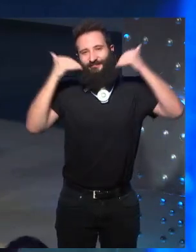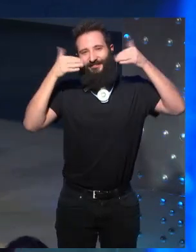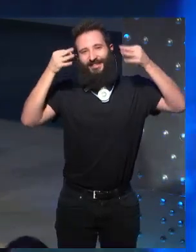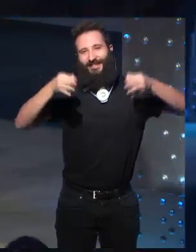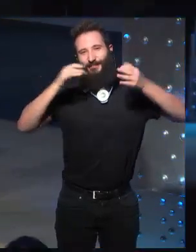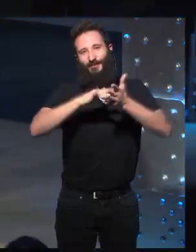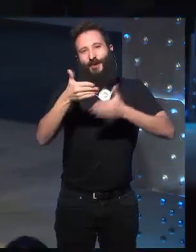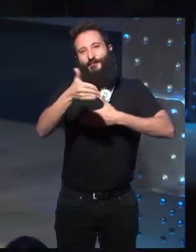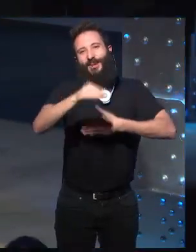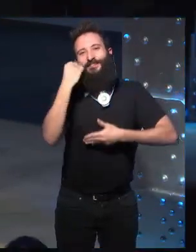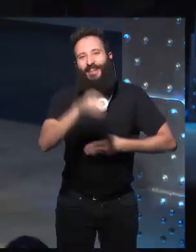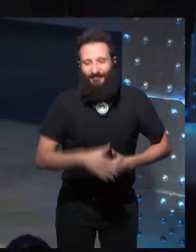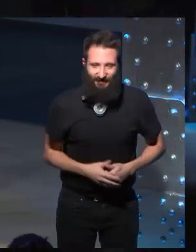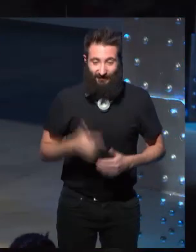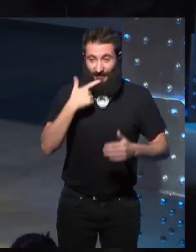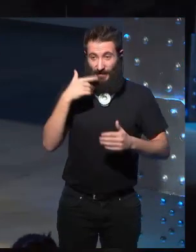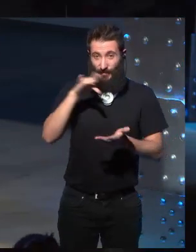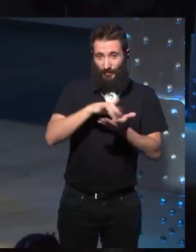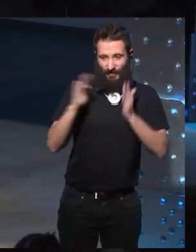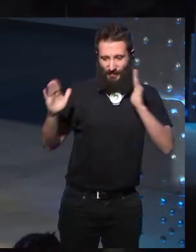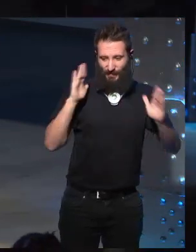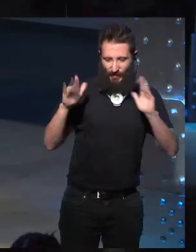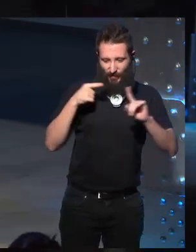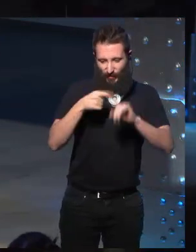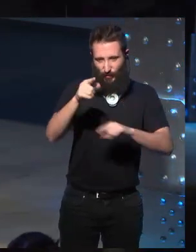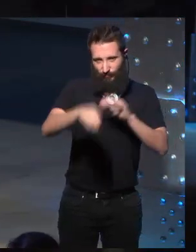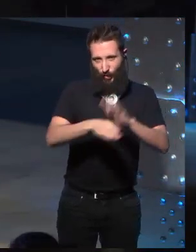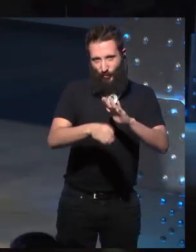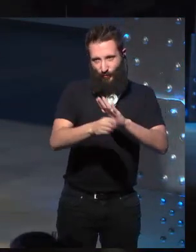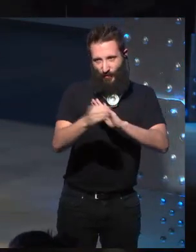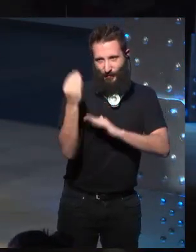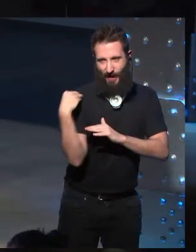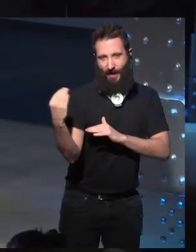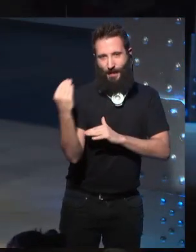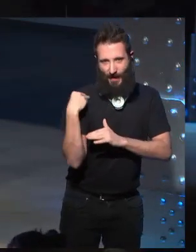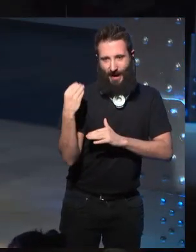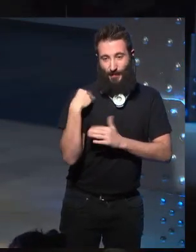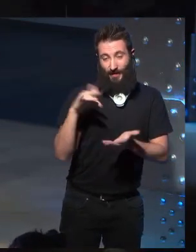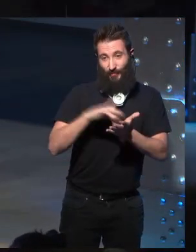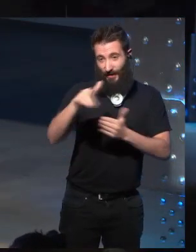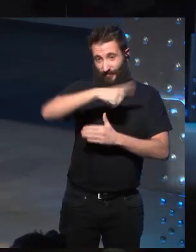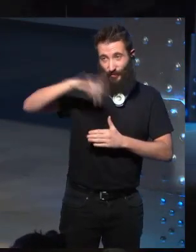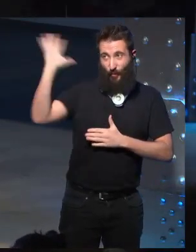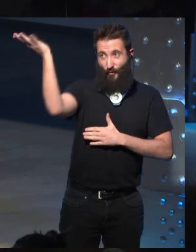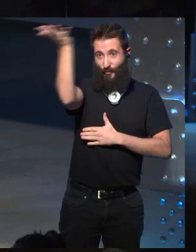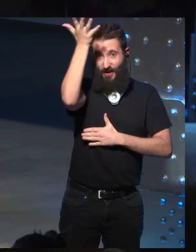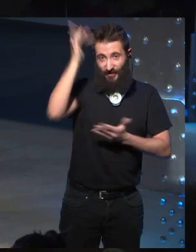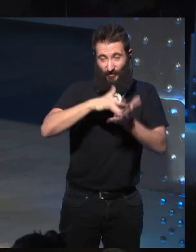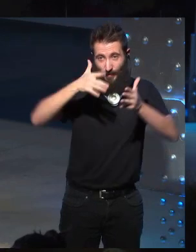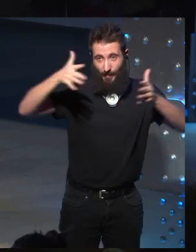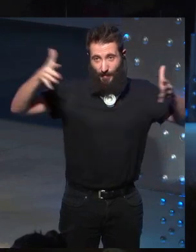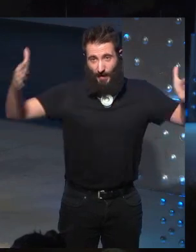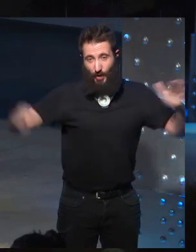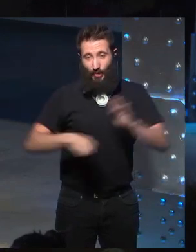Bueno, creo que es el momento de... Okay, I think while you continue to ask us some questions, and we still can